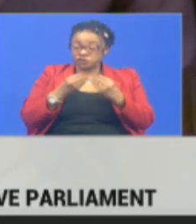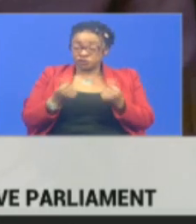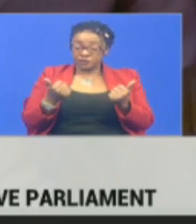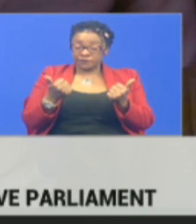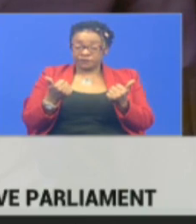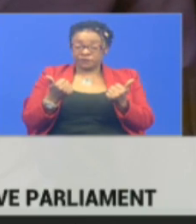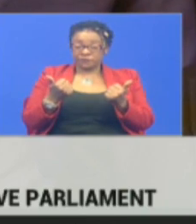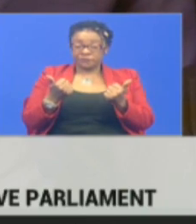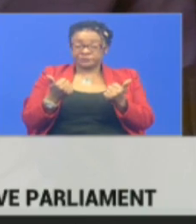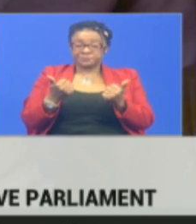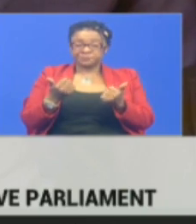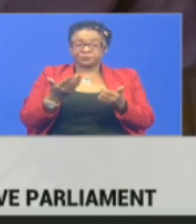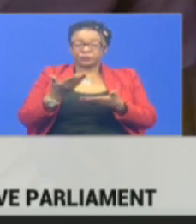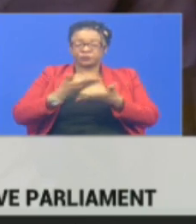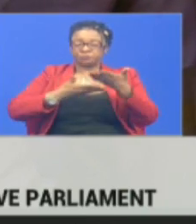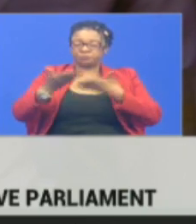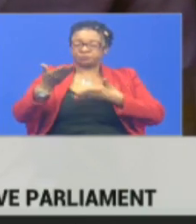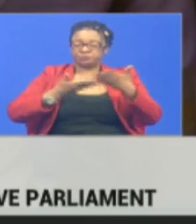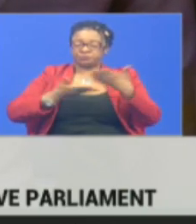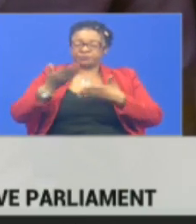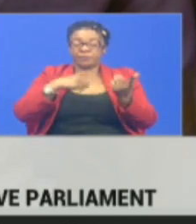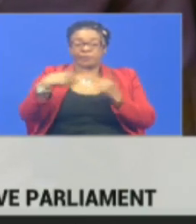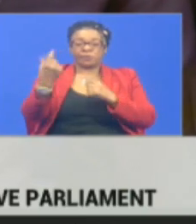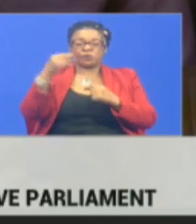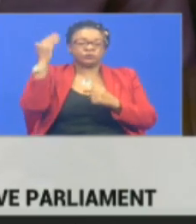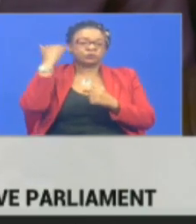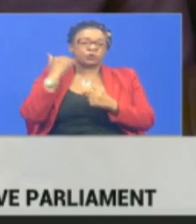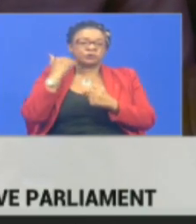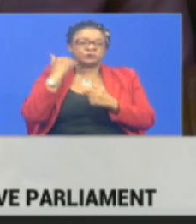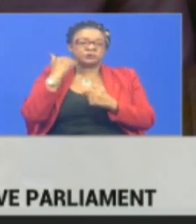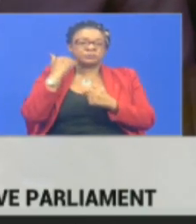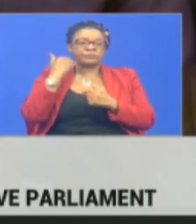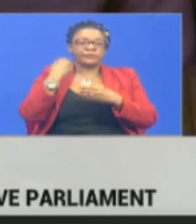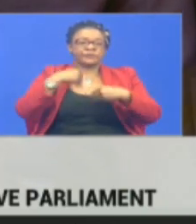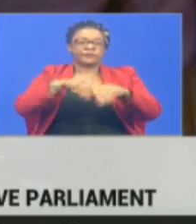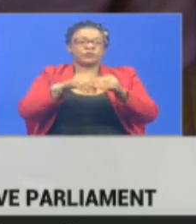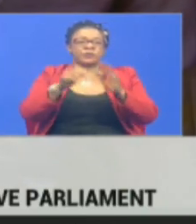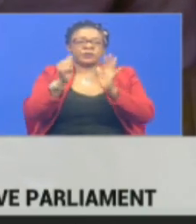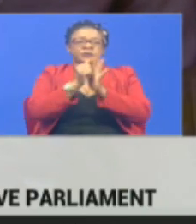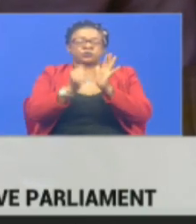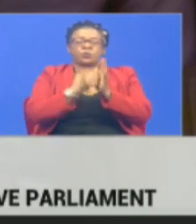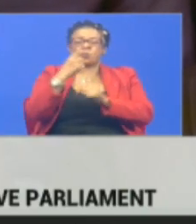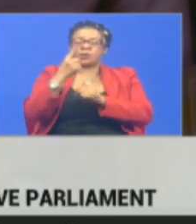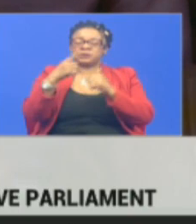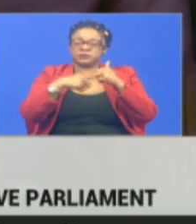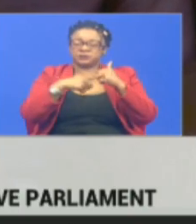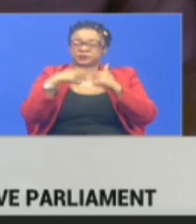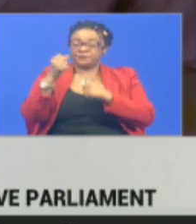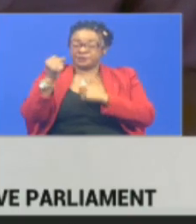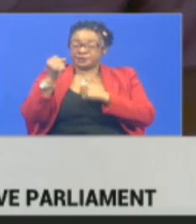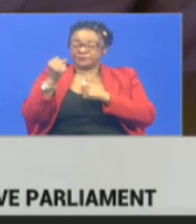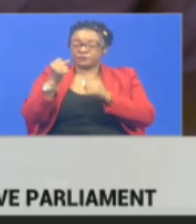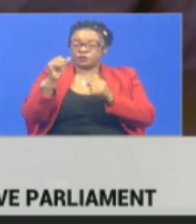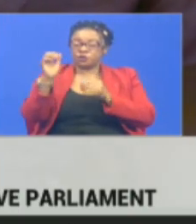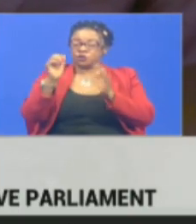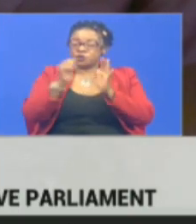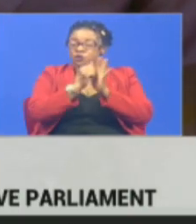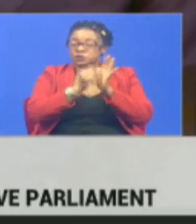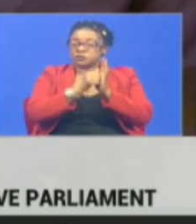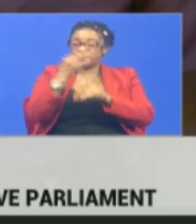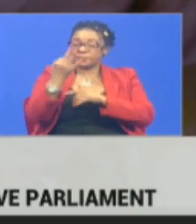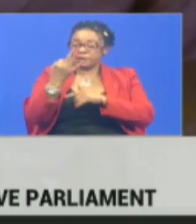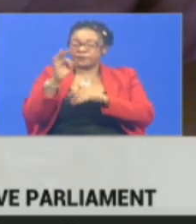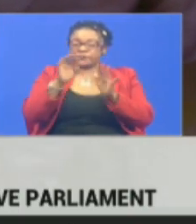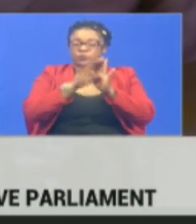engage counsel to immediately proceed to the High Court, pursuant to Article 165, Clause 3 of the Constitution, to